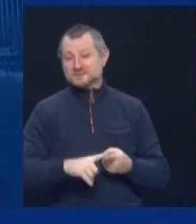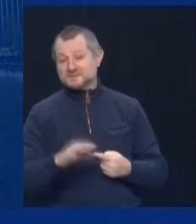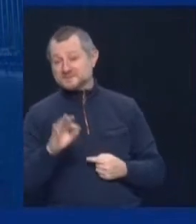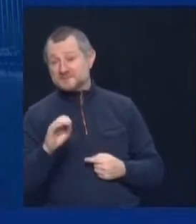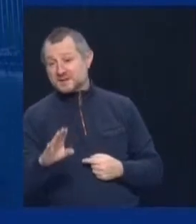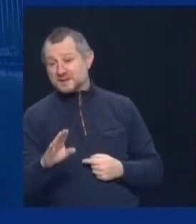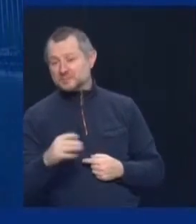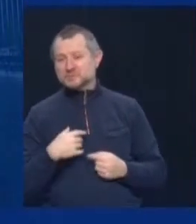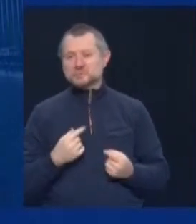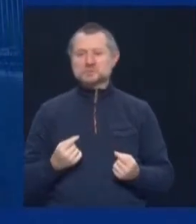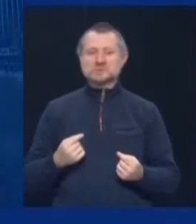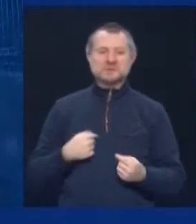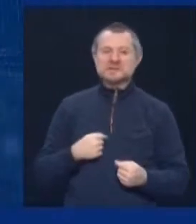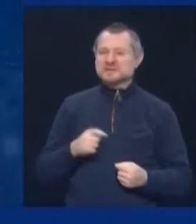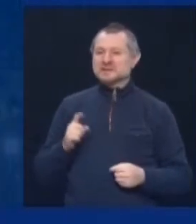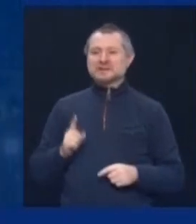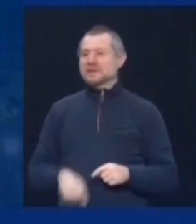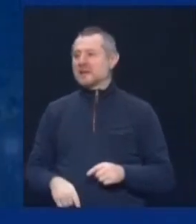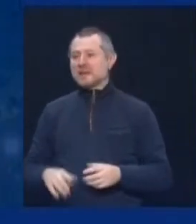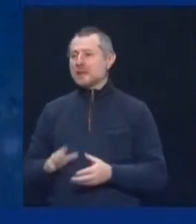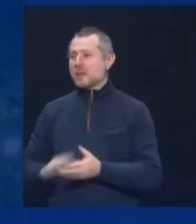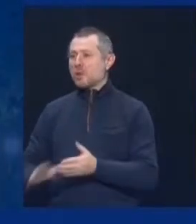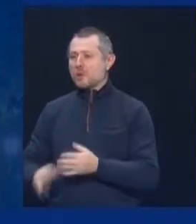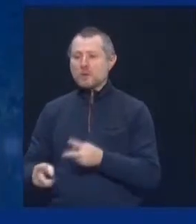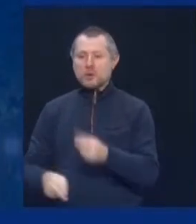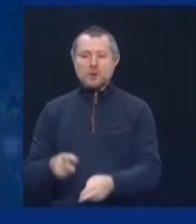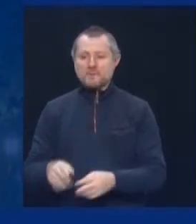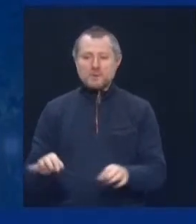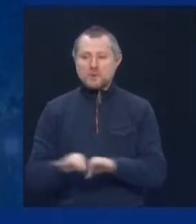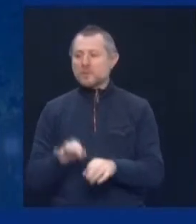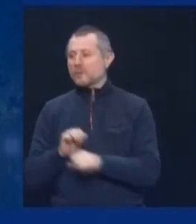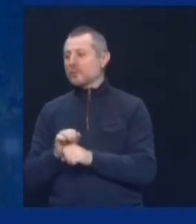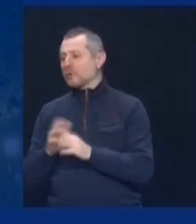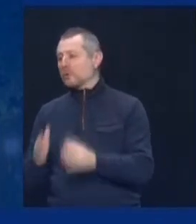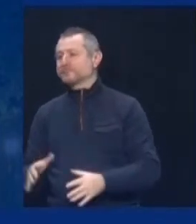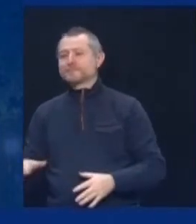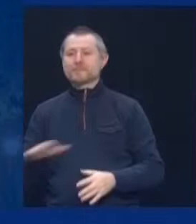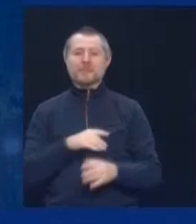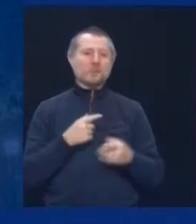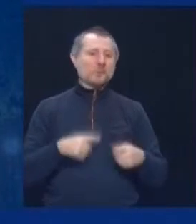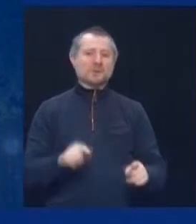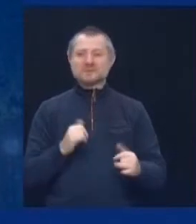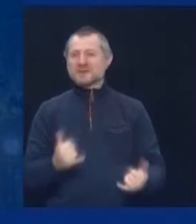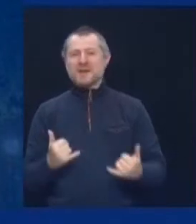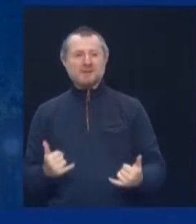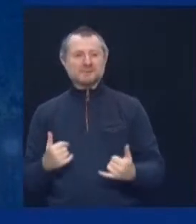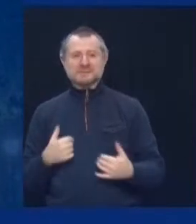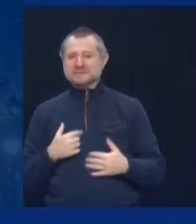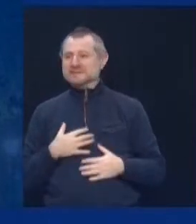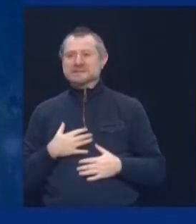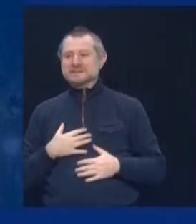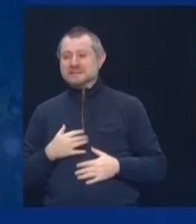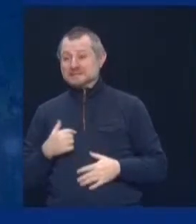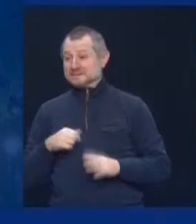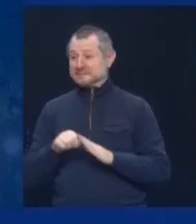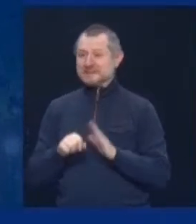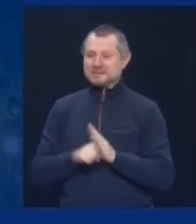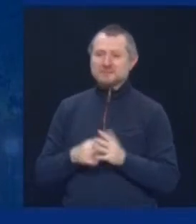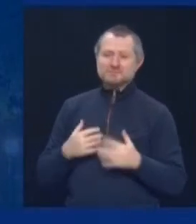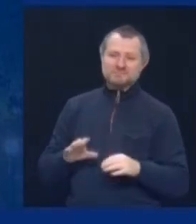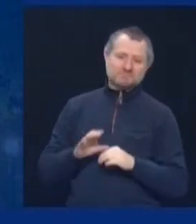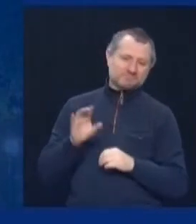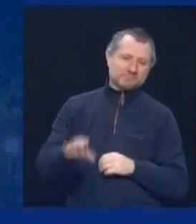can't lose essential workers and essential organizations, especially with what we're doing now. So the state is going to advance $1.5